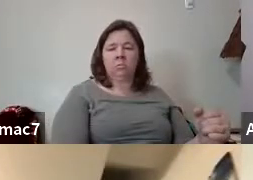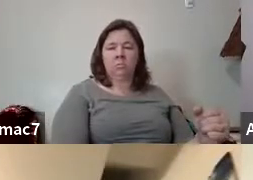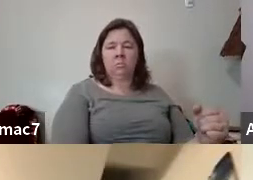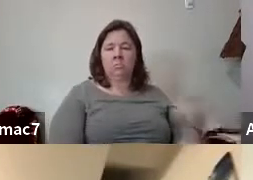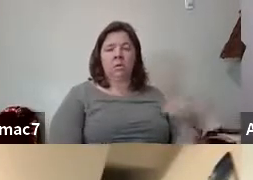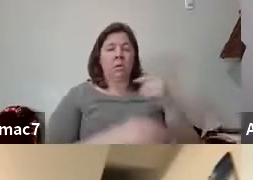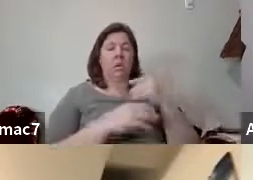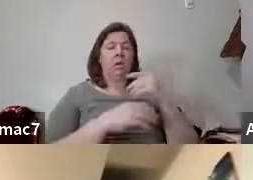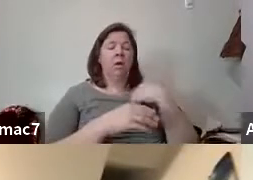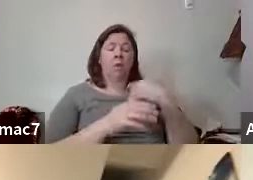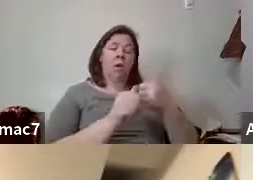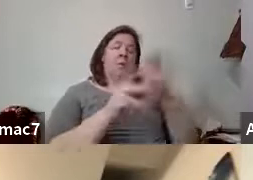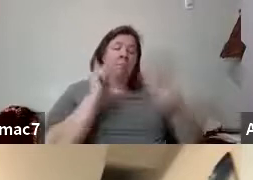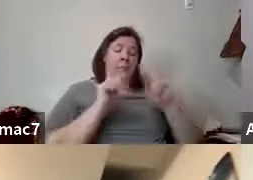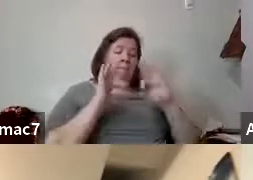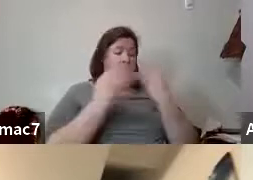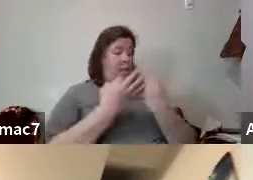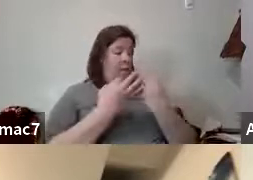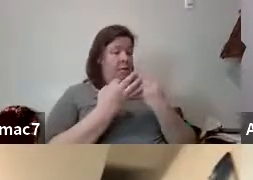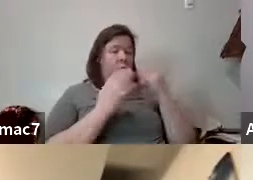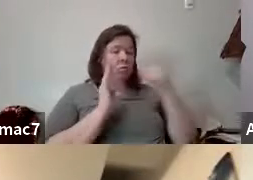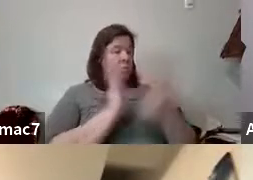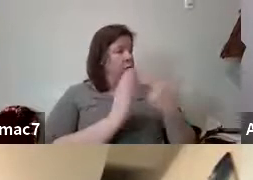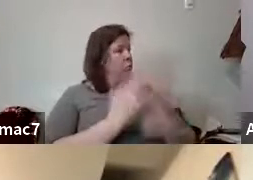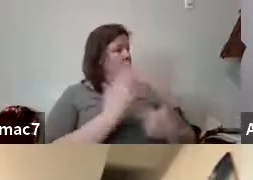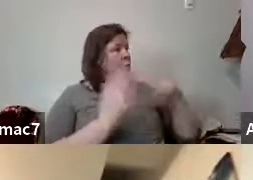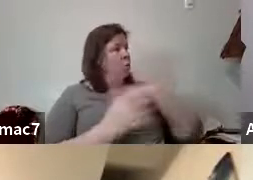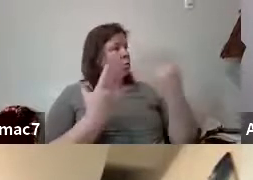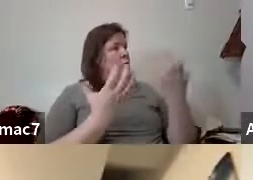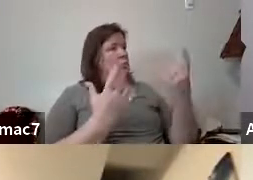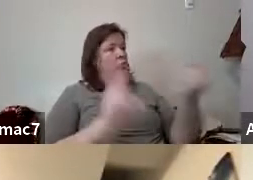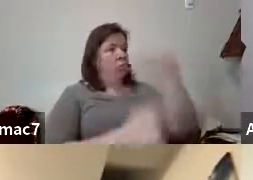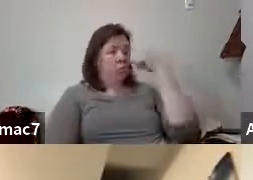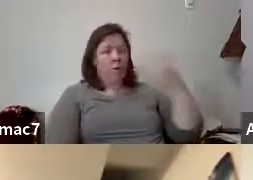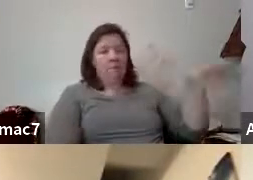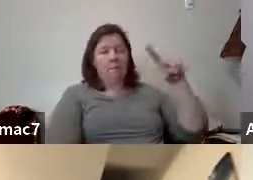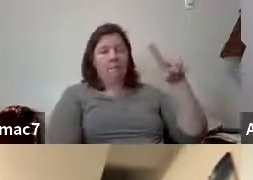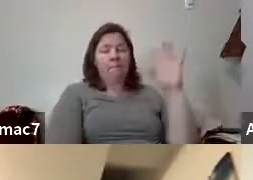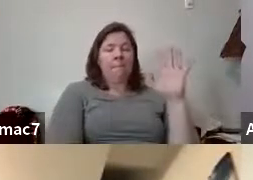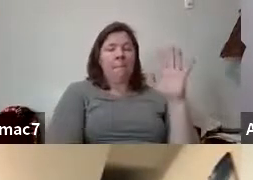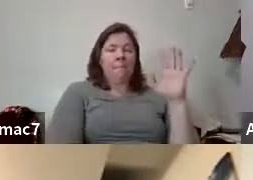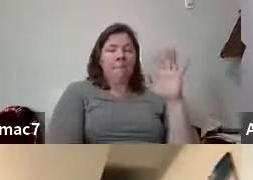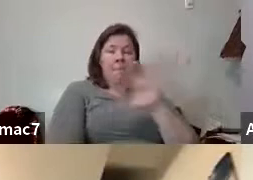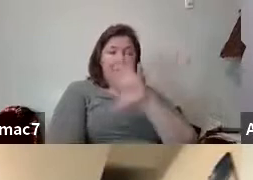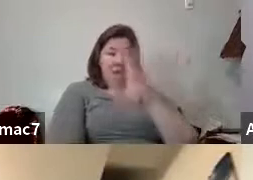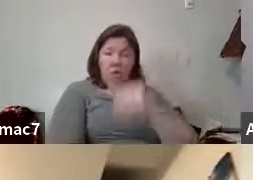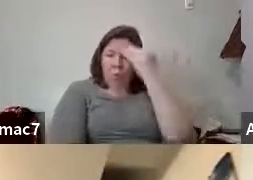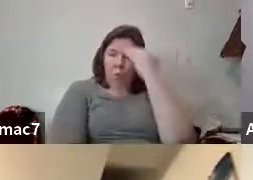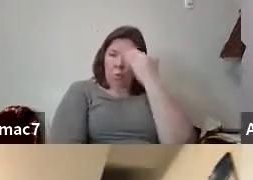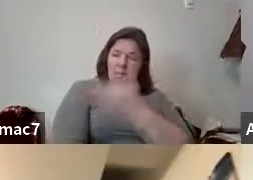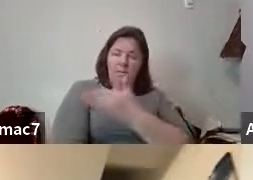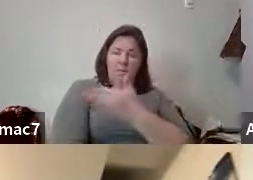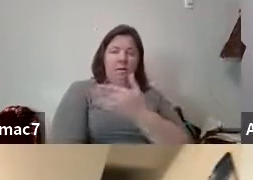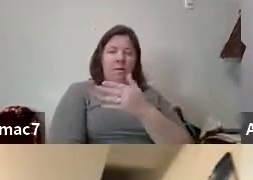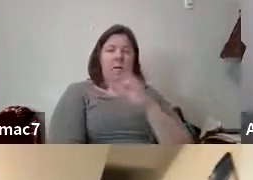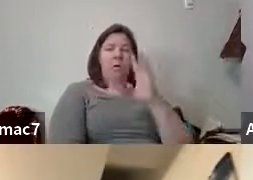behind us, in our families. They recognize what we have done for them, and and as Africans, we know that, because we talk about